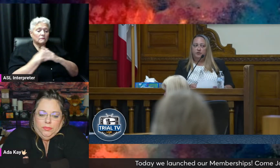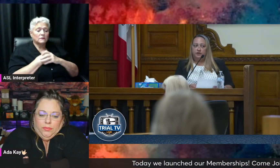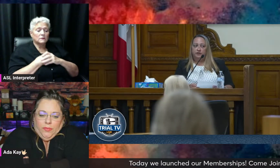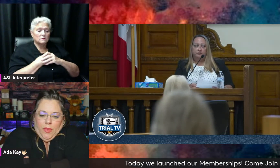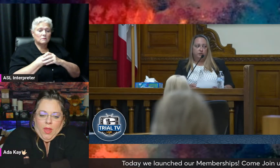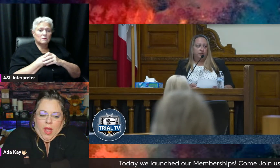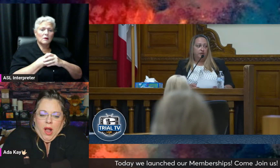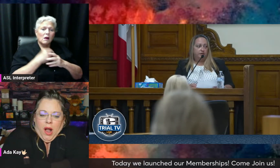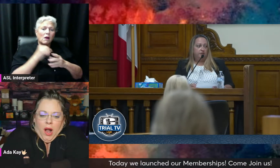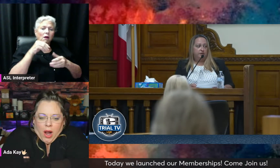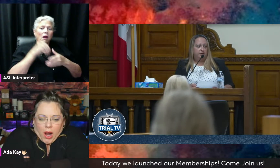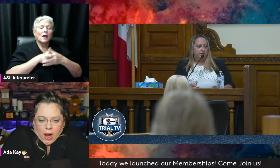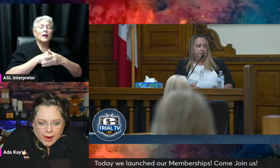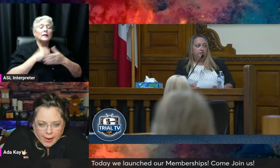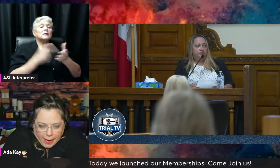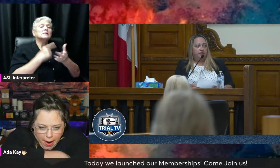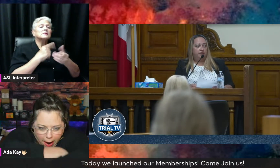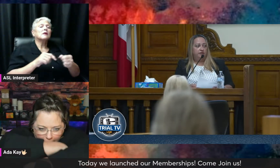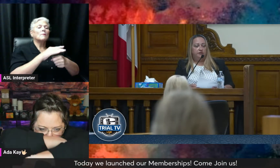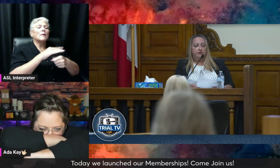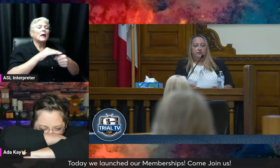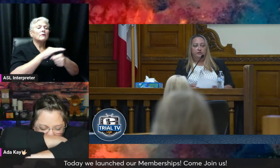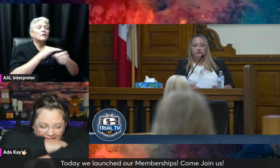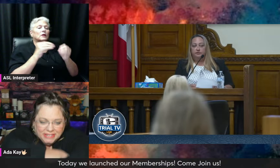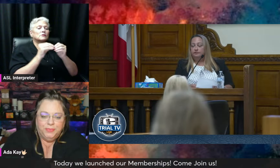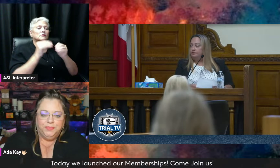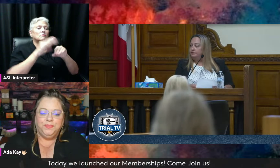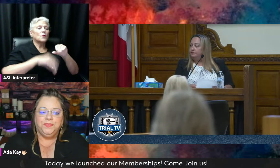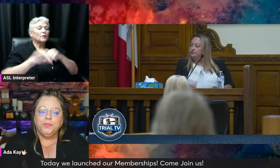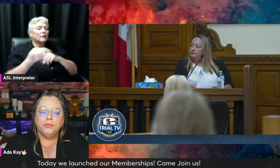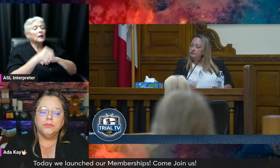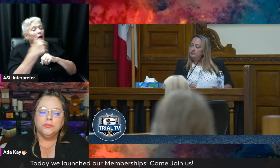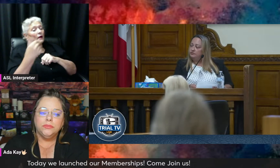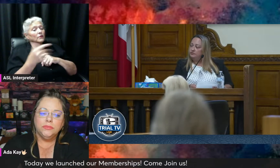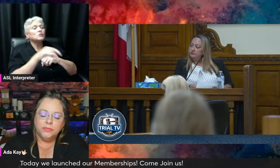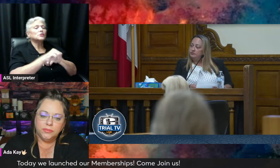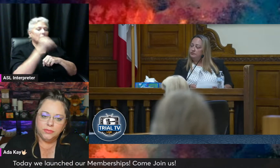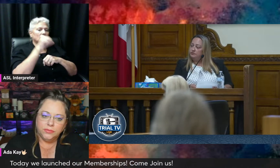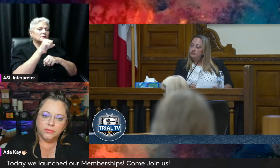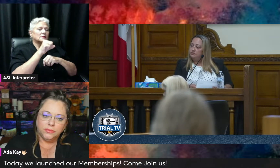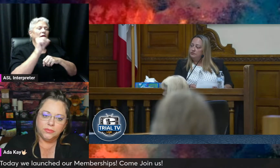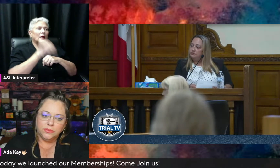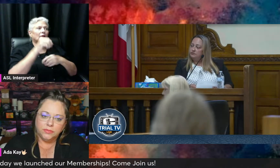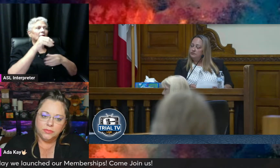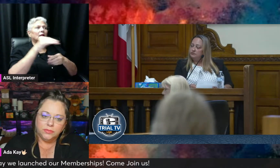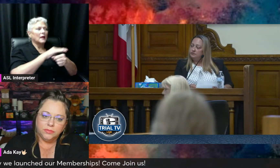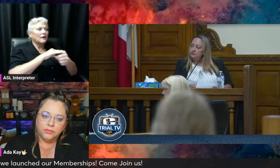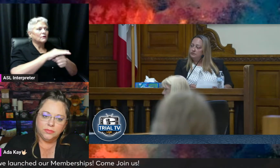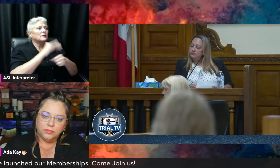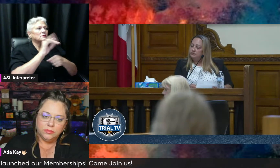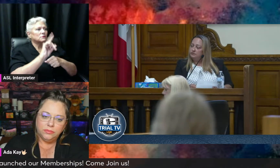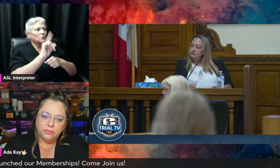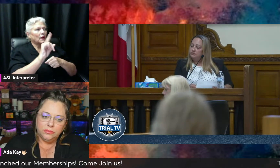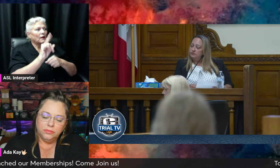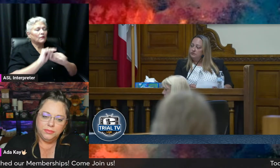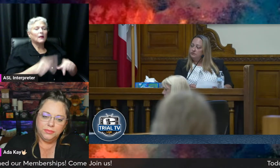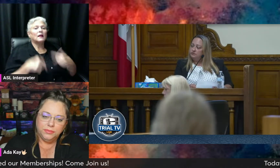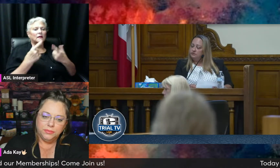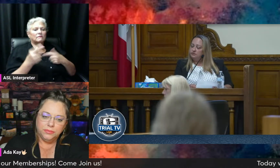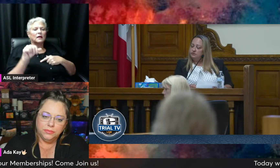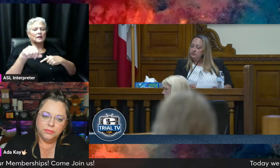In some areas more than others, but yes, in the areas that they live. Okay. Well,